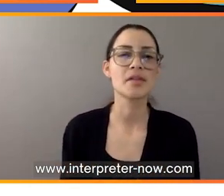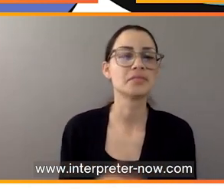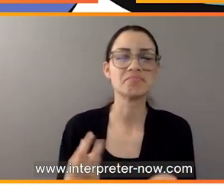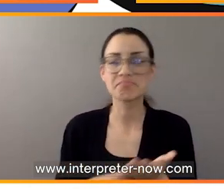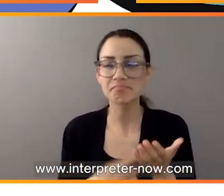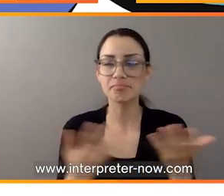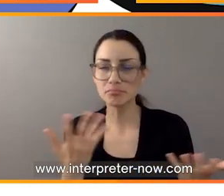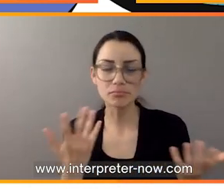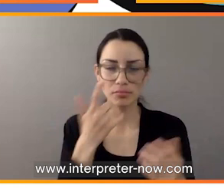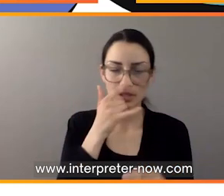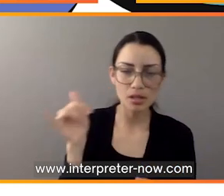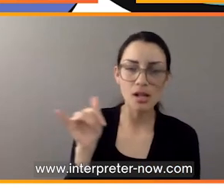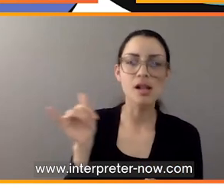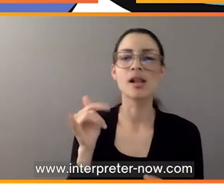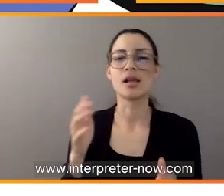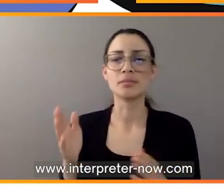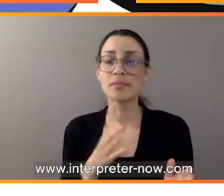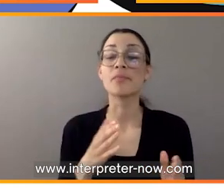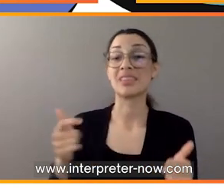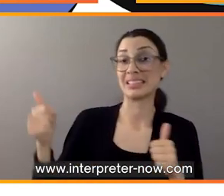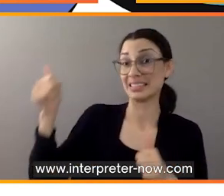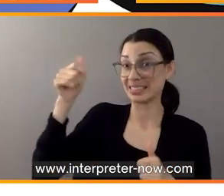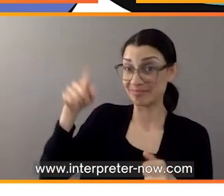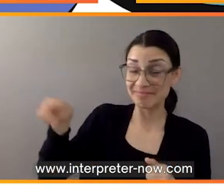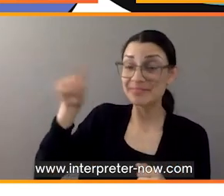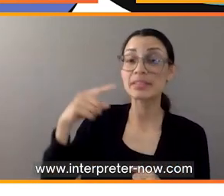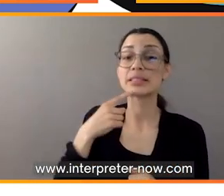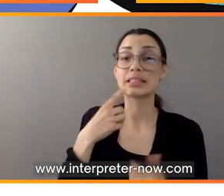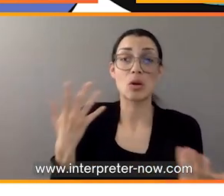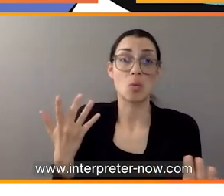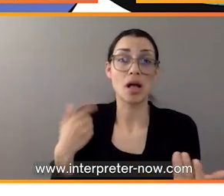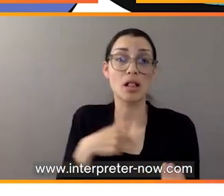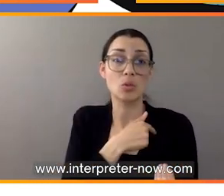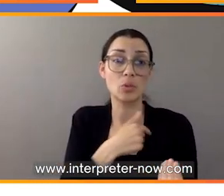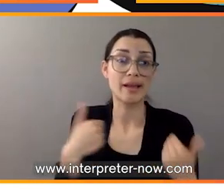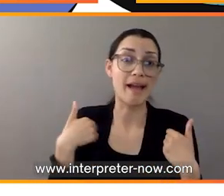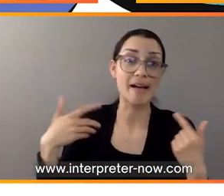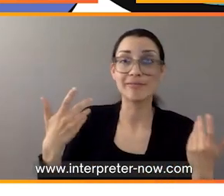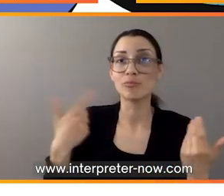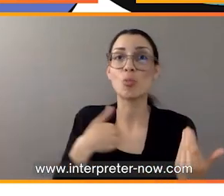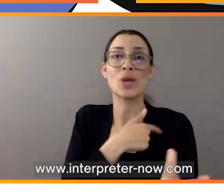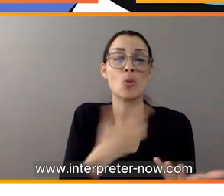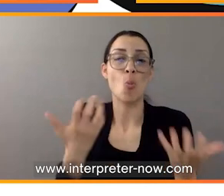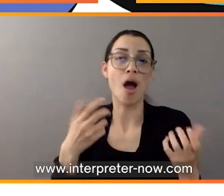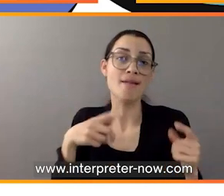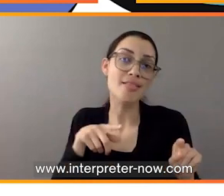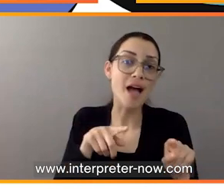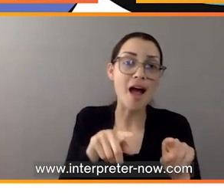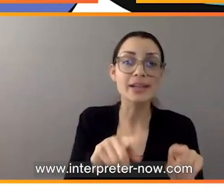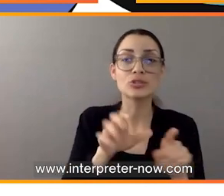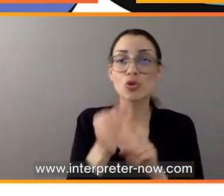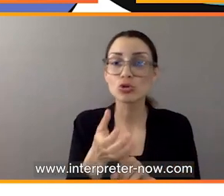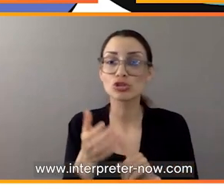and the way they defined it was, well, it's this aligned culture. We want the same shared values, all of those